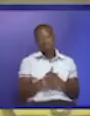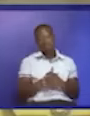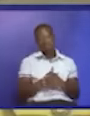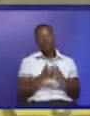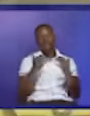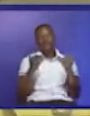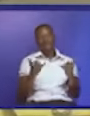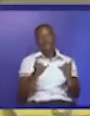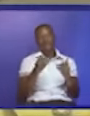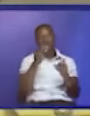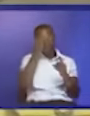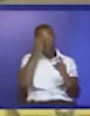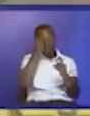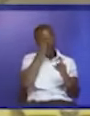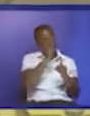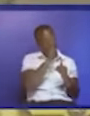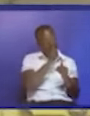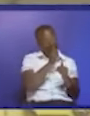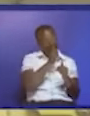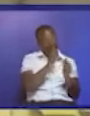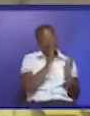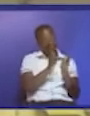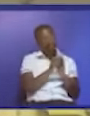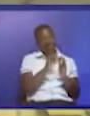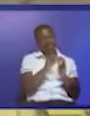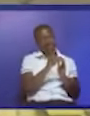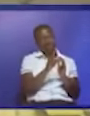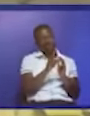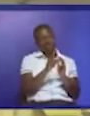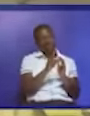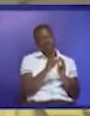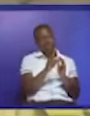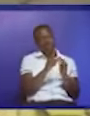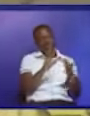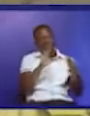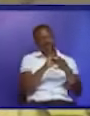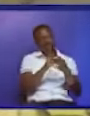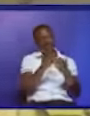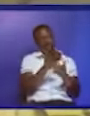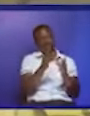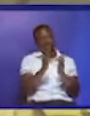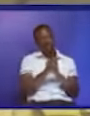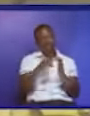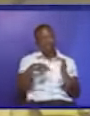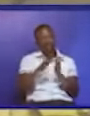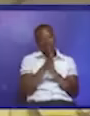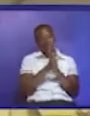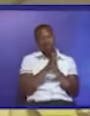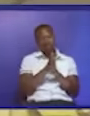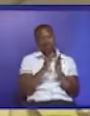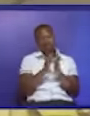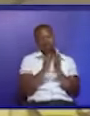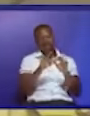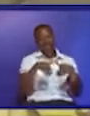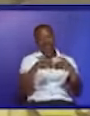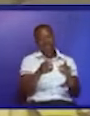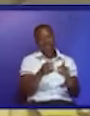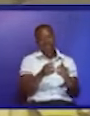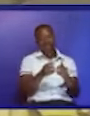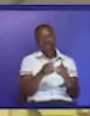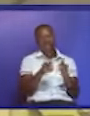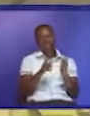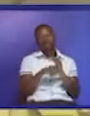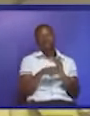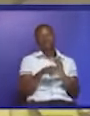Knowing the mysteries that are connected to the results that we desire becomes the key to our thriving and our